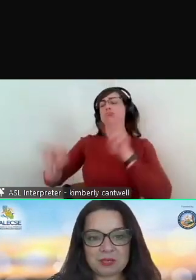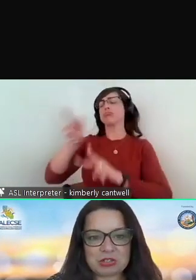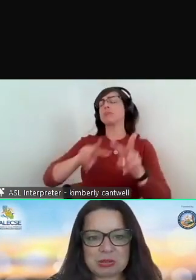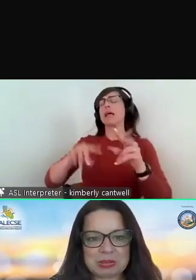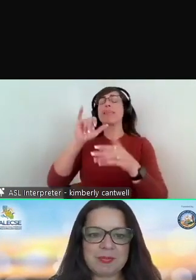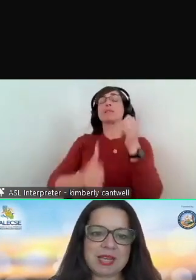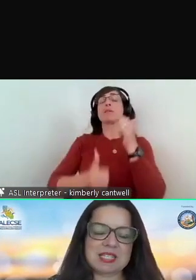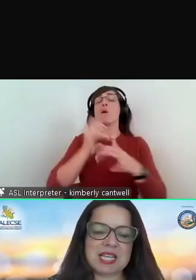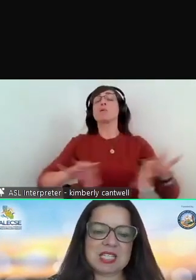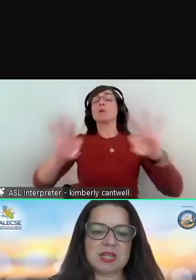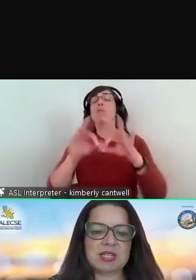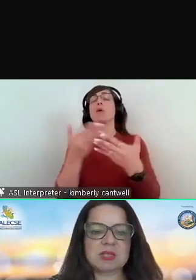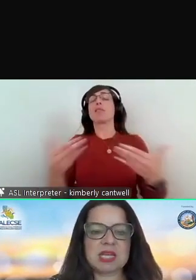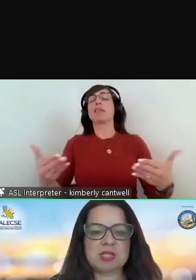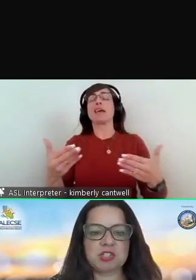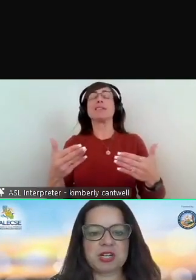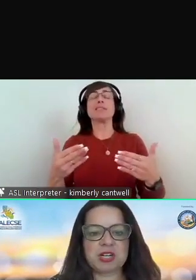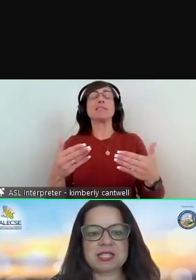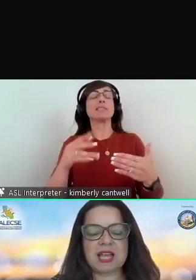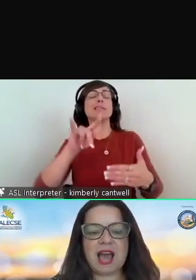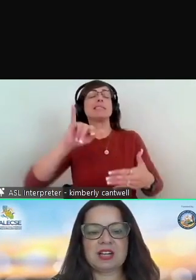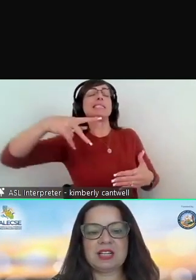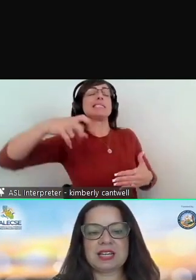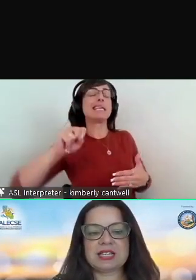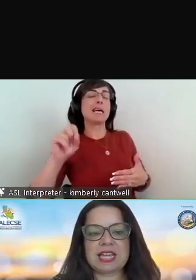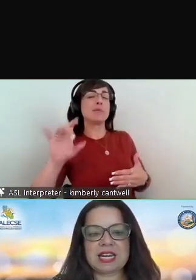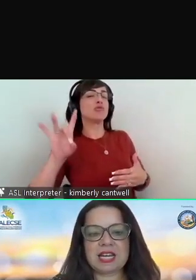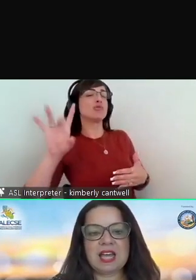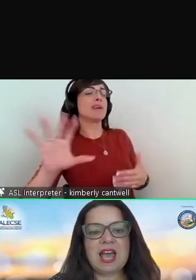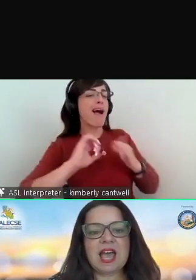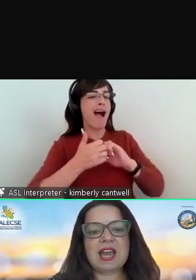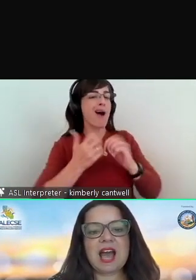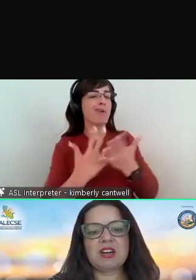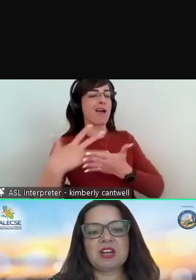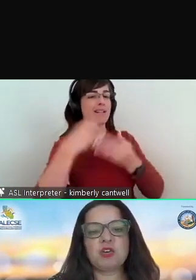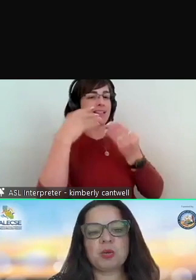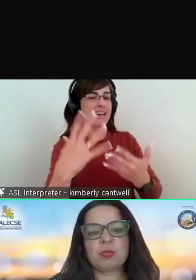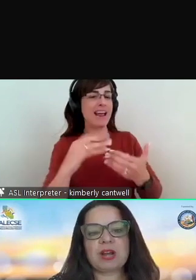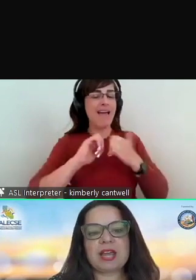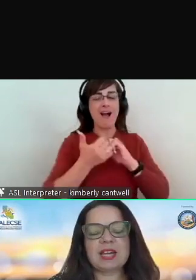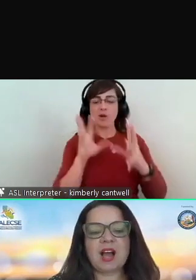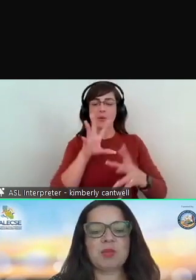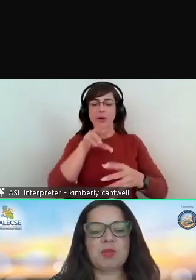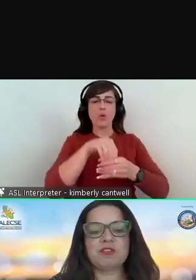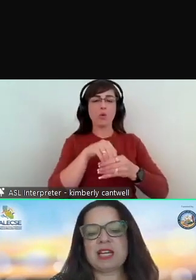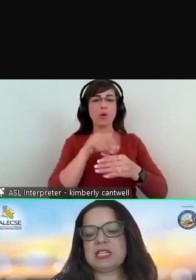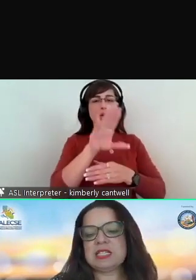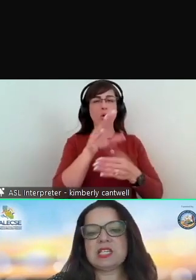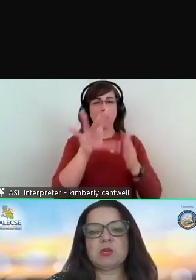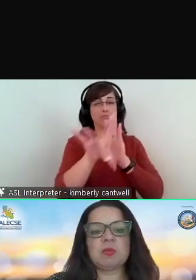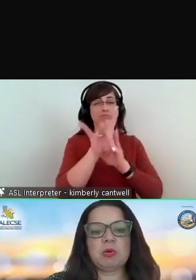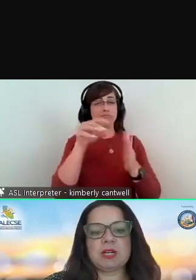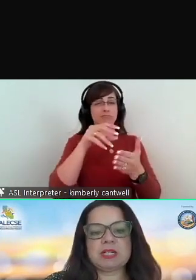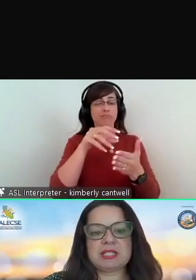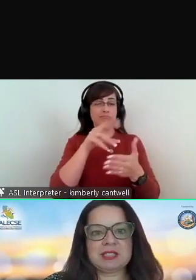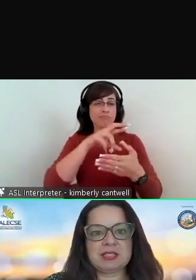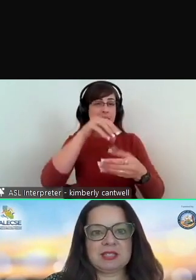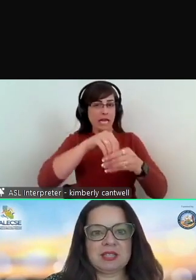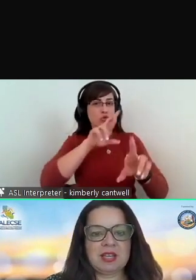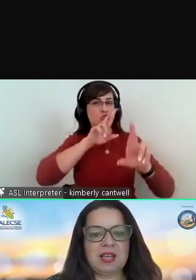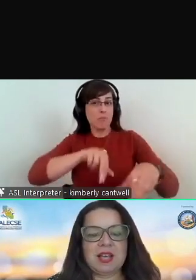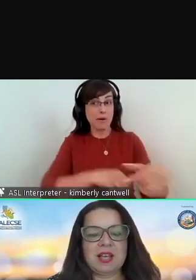thing when you're doing play-based assessment, some tips and tricks, how to collect data, and how to incorporate your findings into